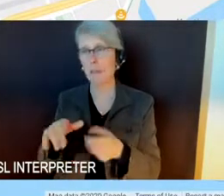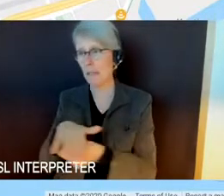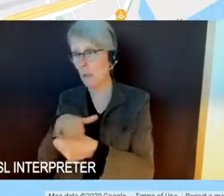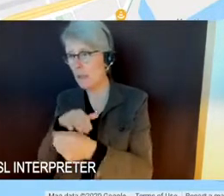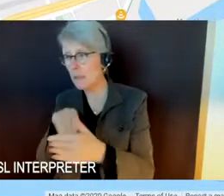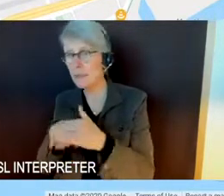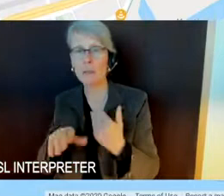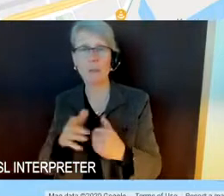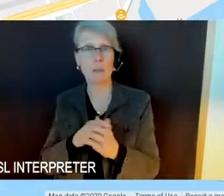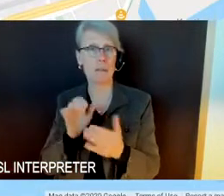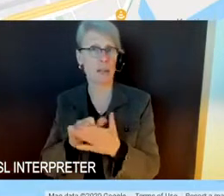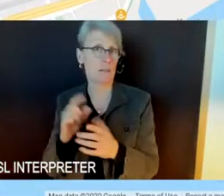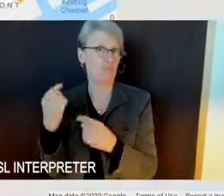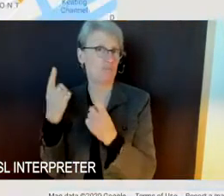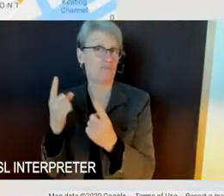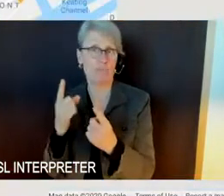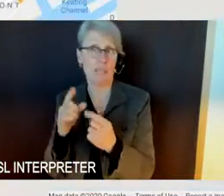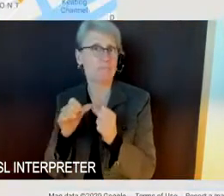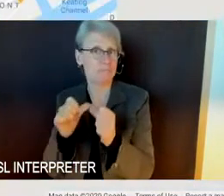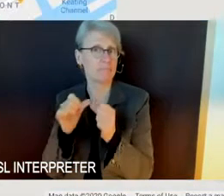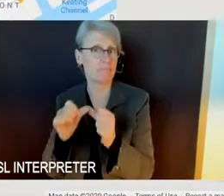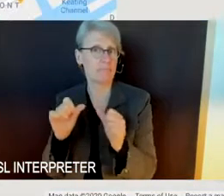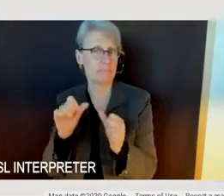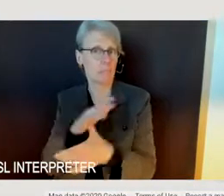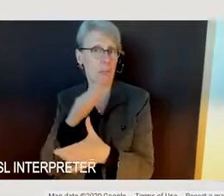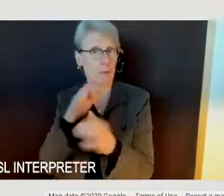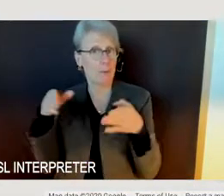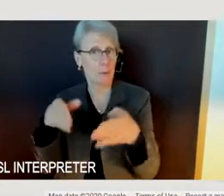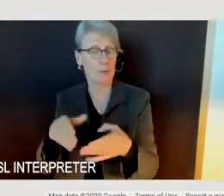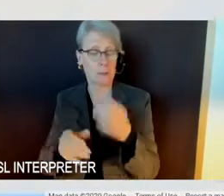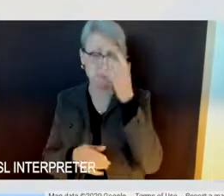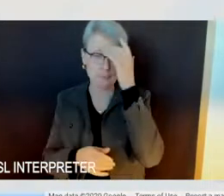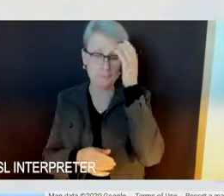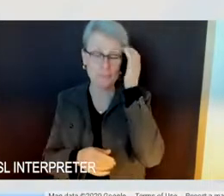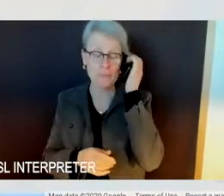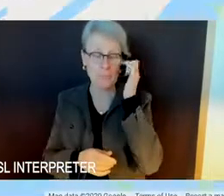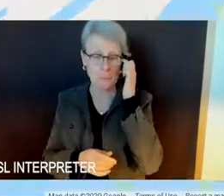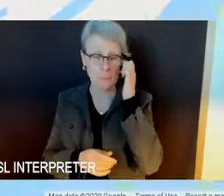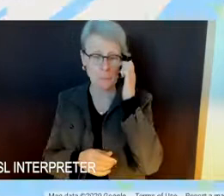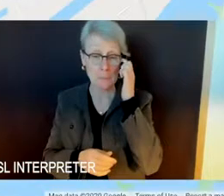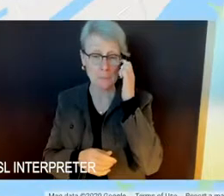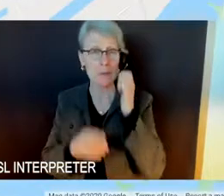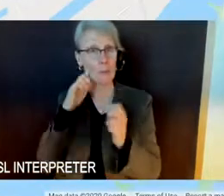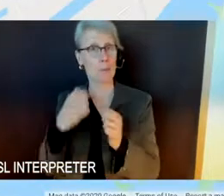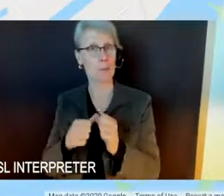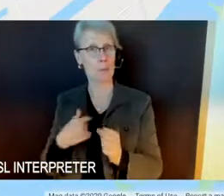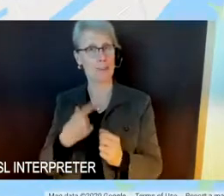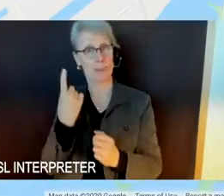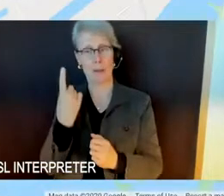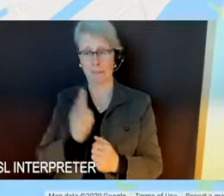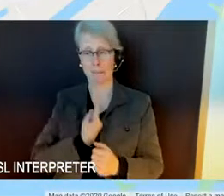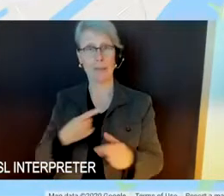environment. That was really our focus and remains to be our focus. And initially it started with just